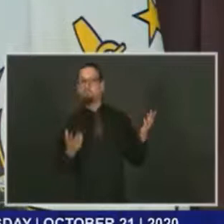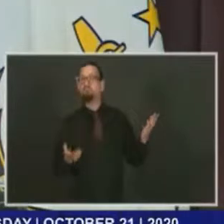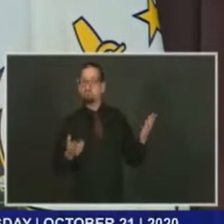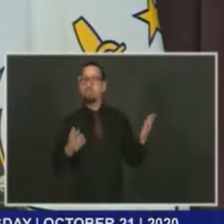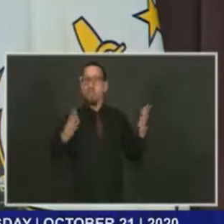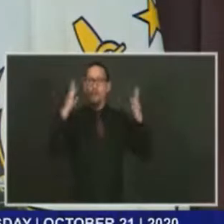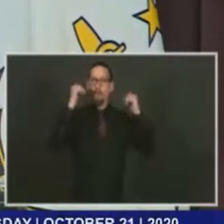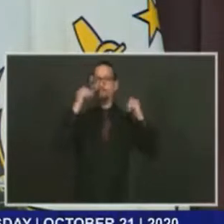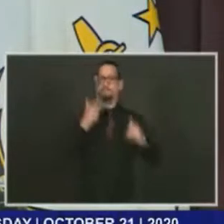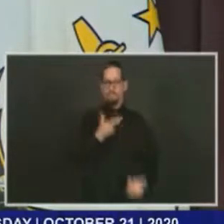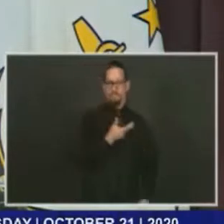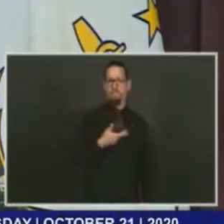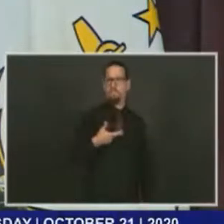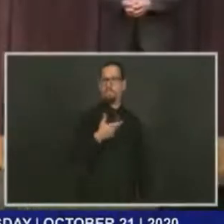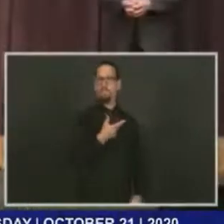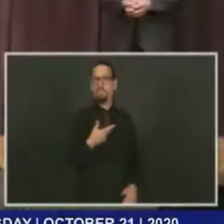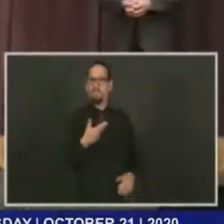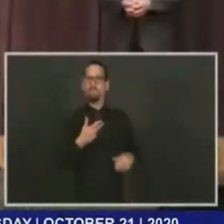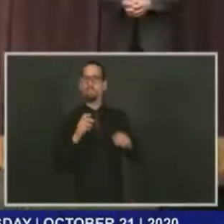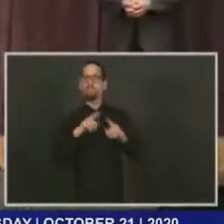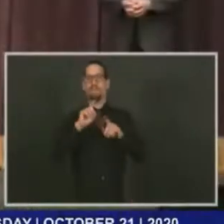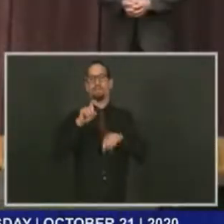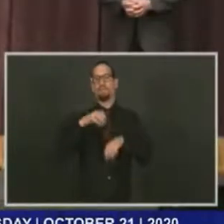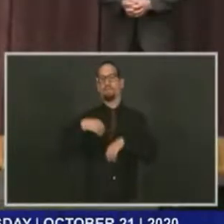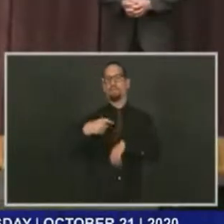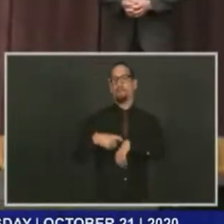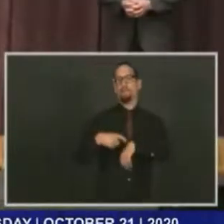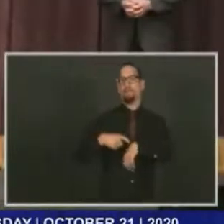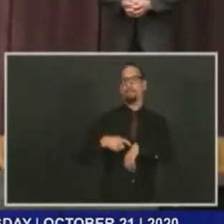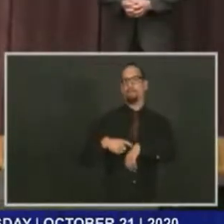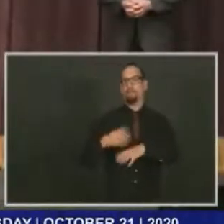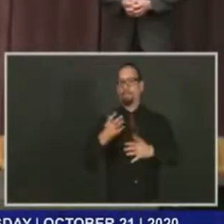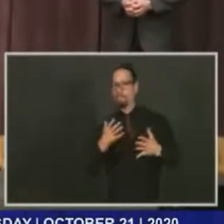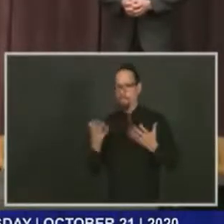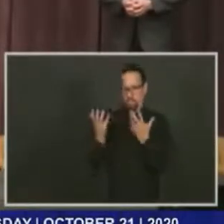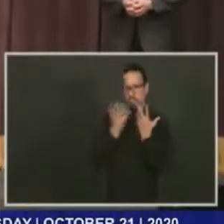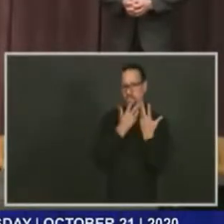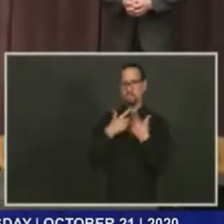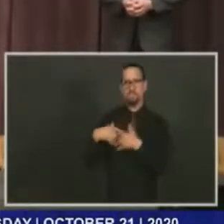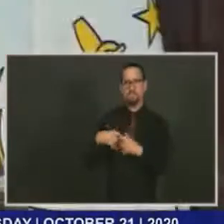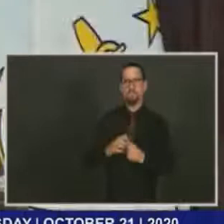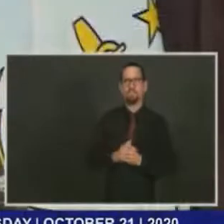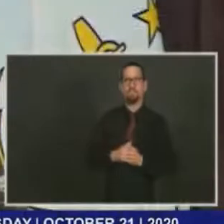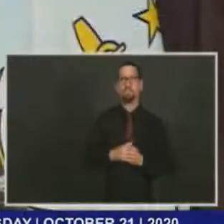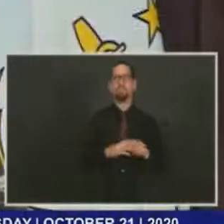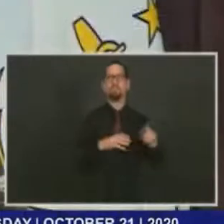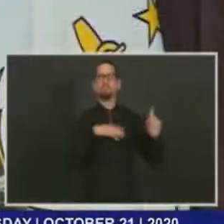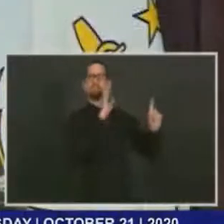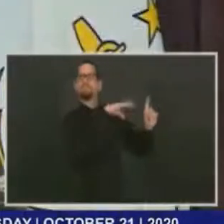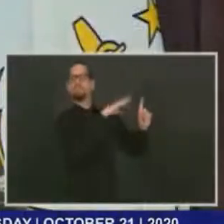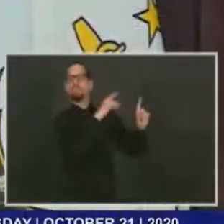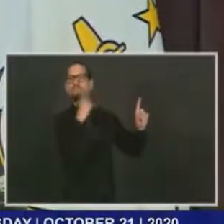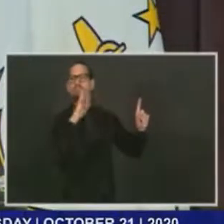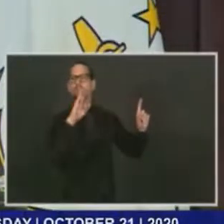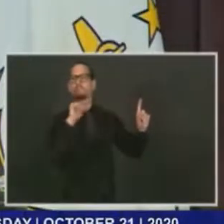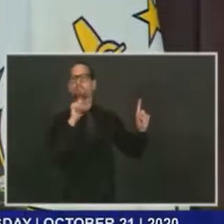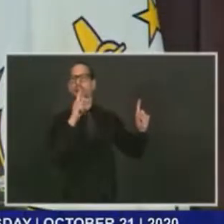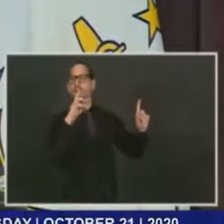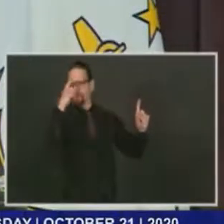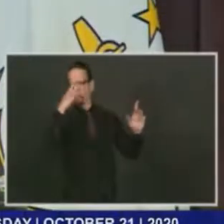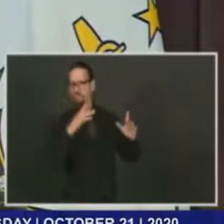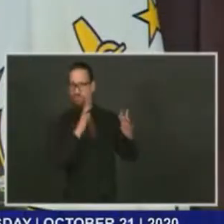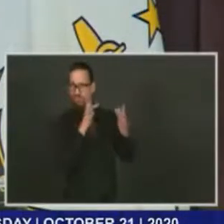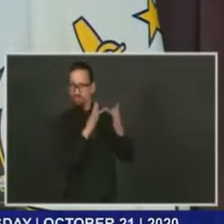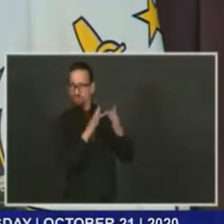do it. I just need a little more time to work on it. Has Baker been calling back, or? Yeah. I just reached out late last night. I'll get with him